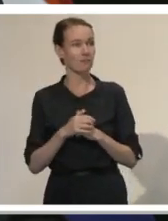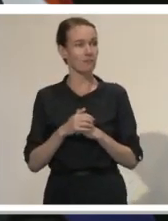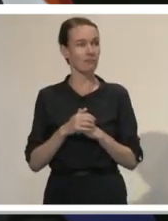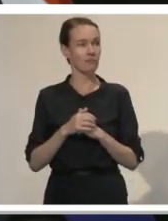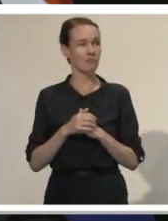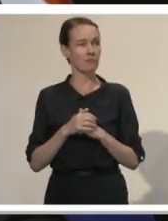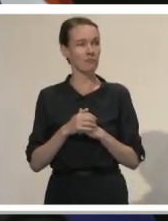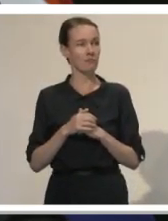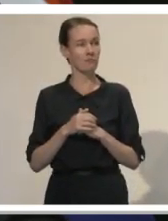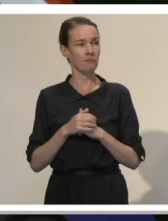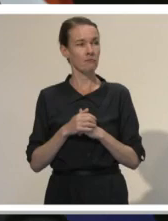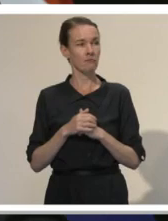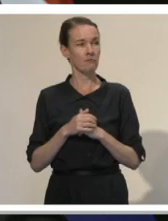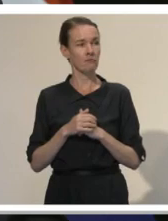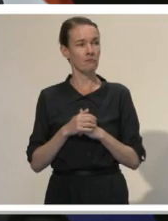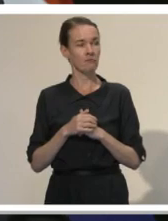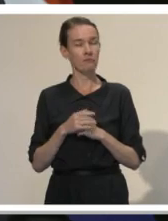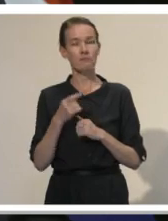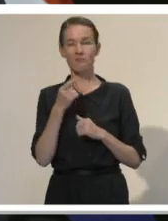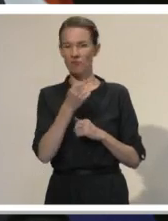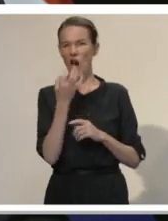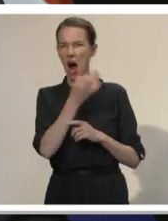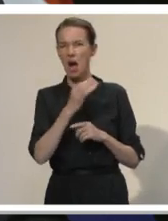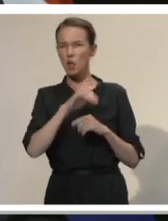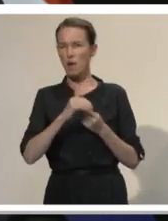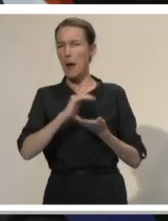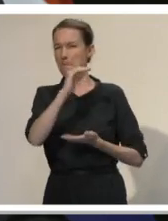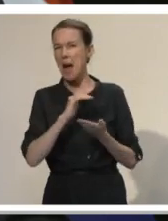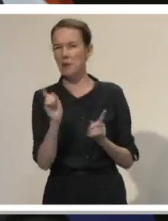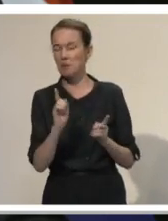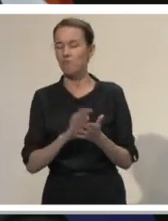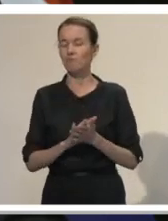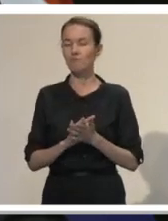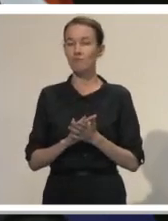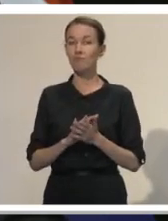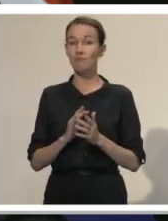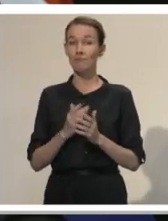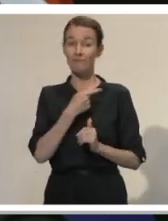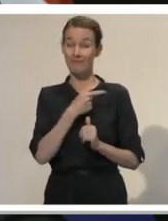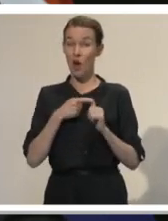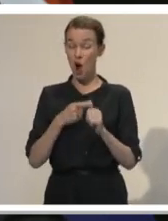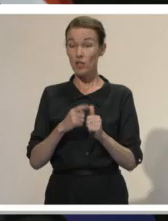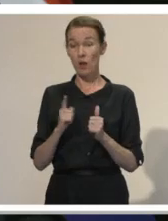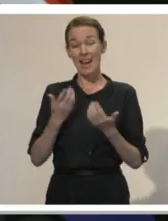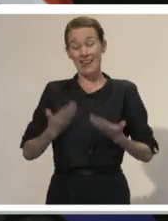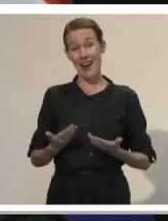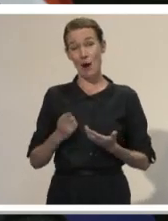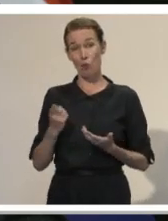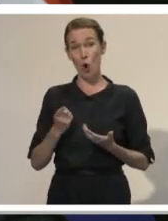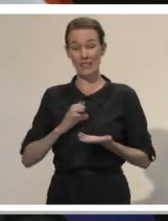more of a kind of structural? I would like to be more ambitious. I think, we see this as an adrenaline shot for short-term